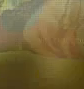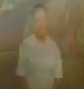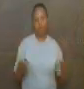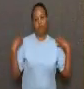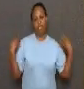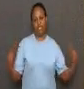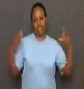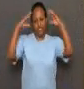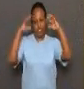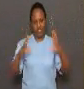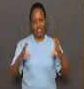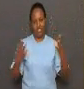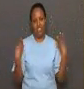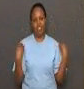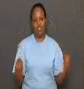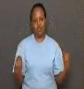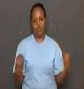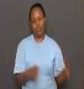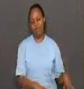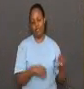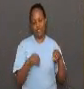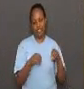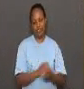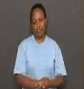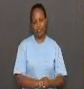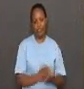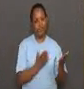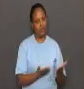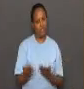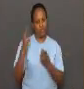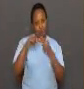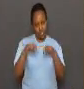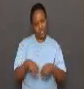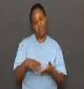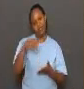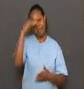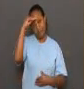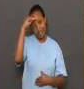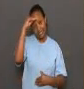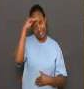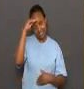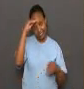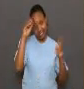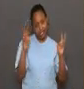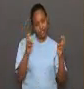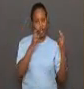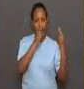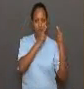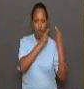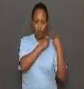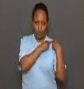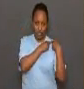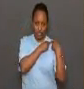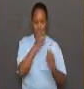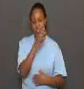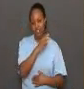Hello, teacher. Hello, students. Welcome to today's lesson on authority